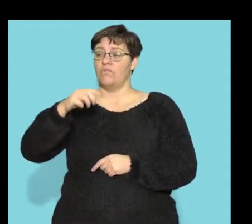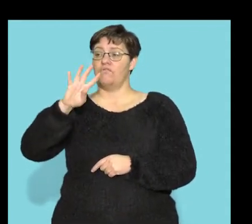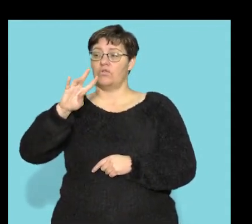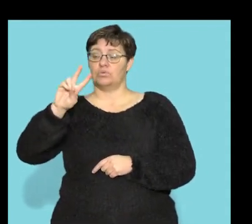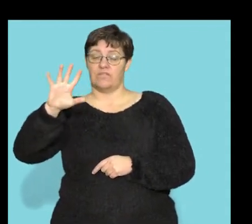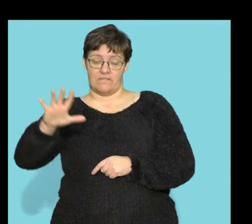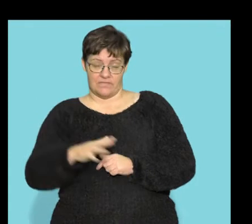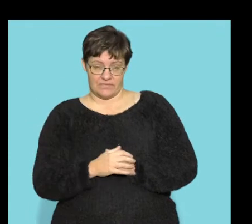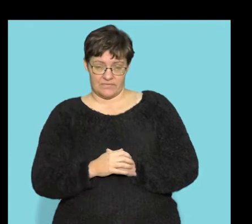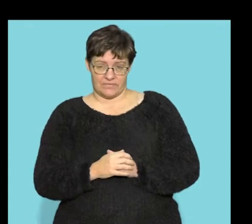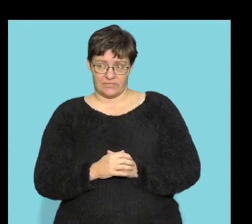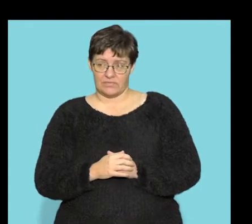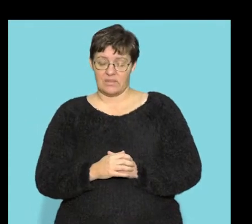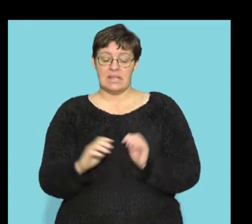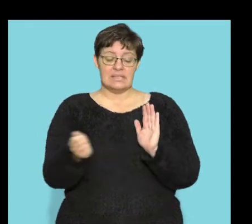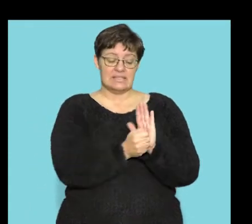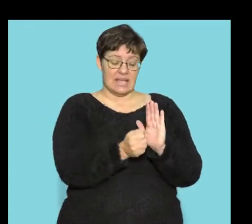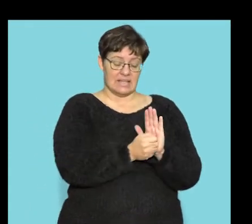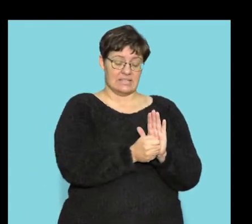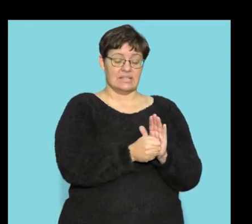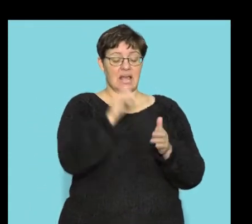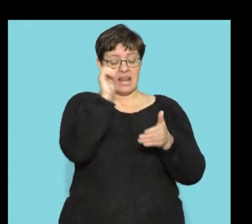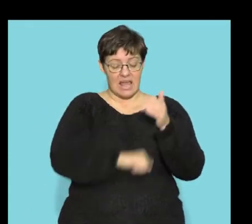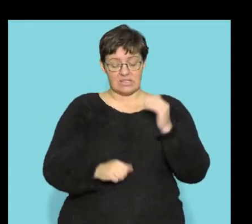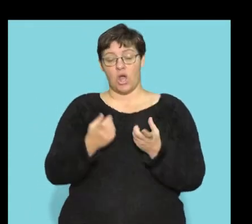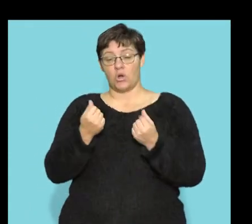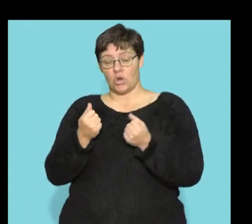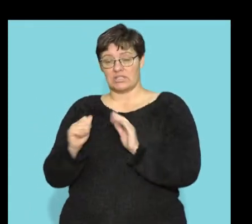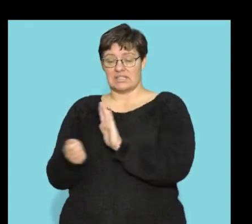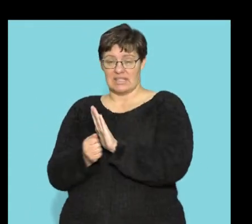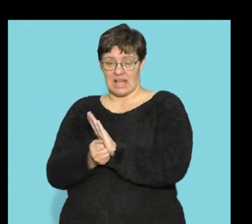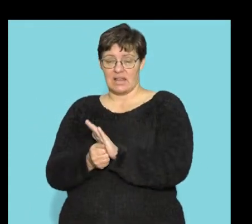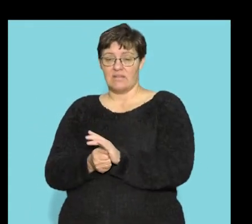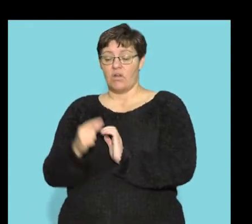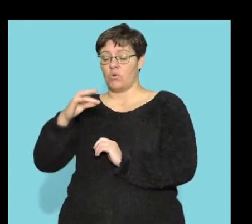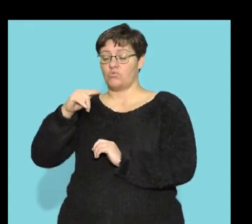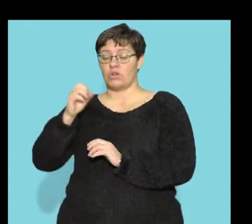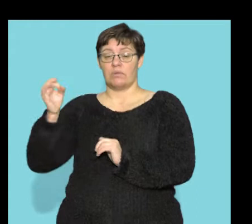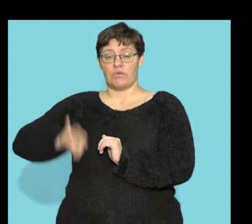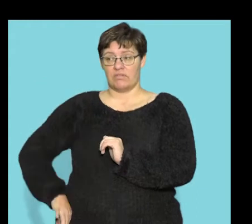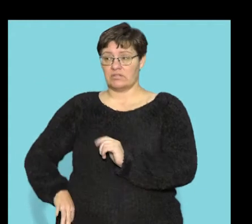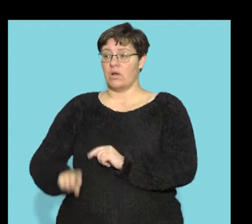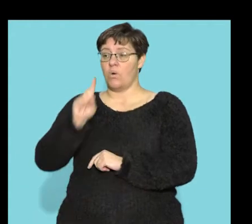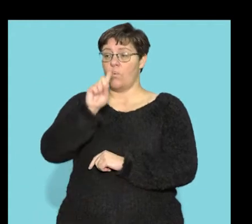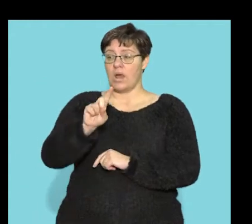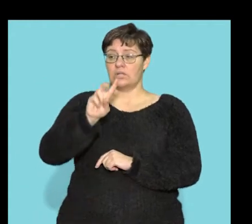2,084,425. Sales less my cost of sales will give me my gross profit of